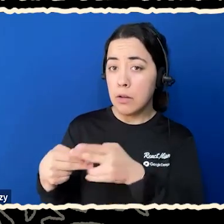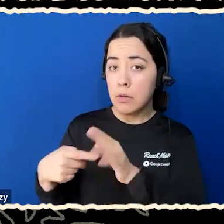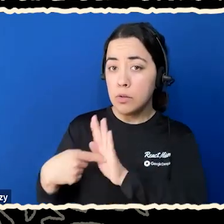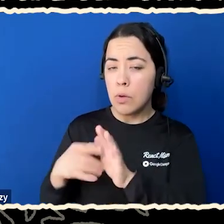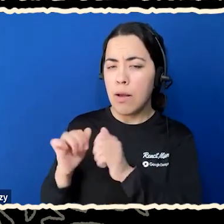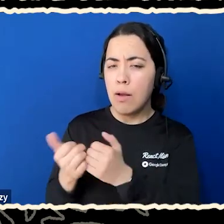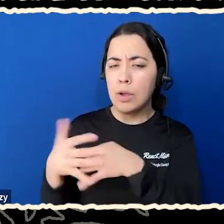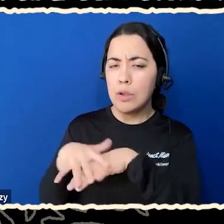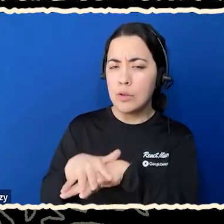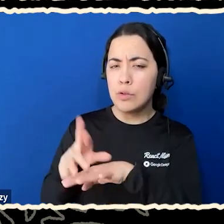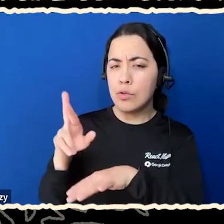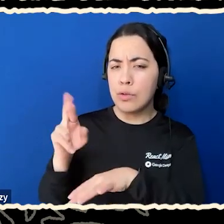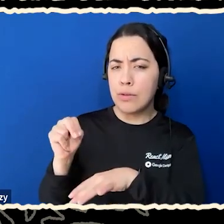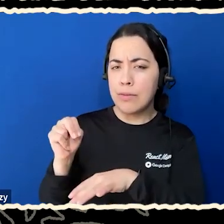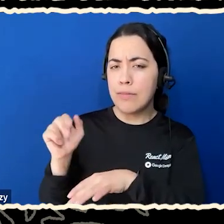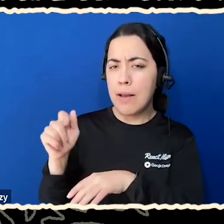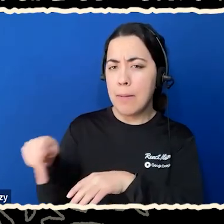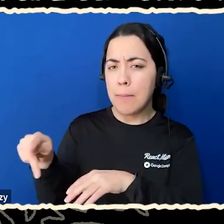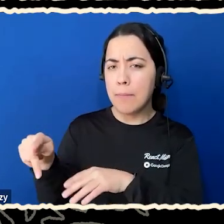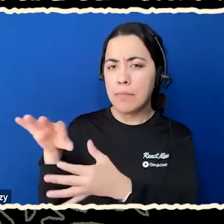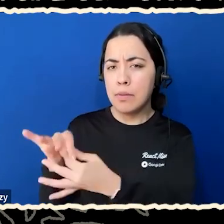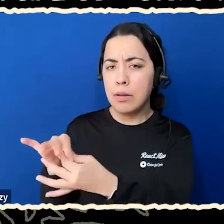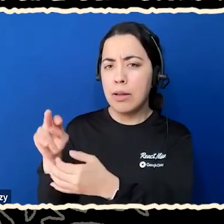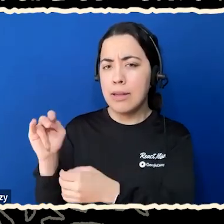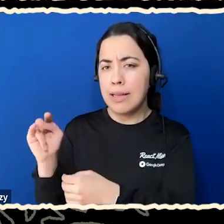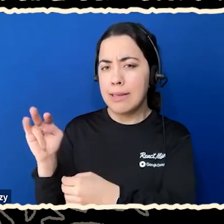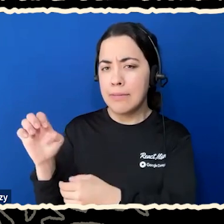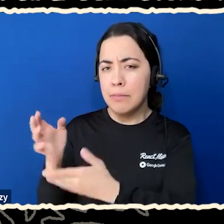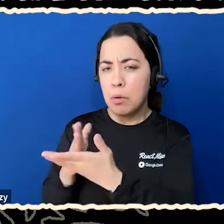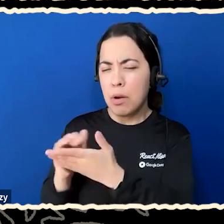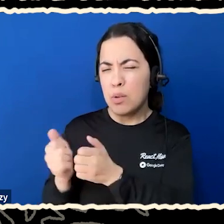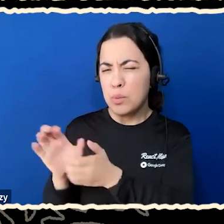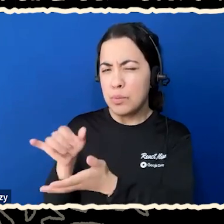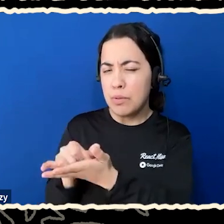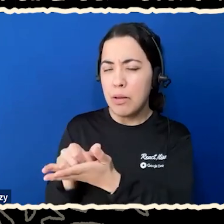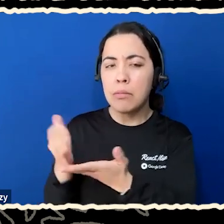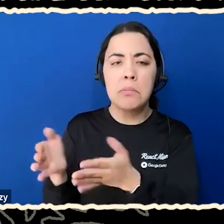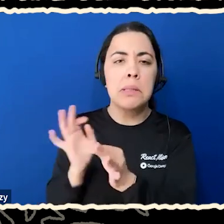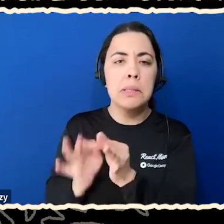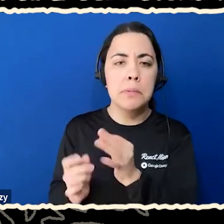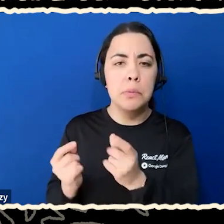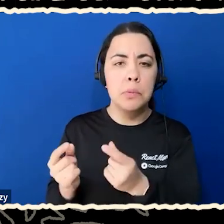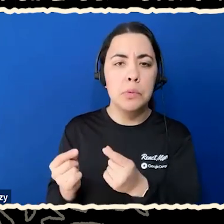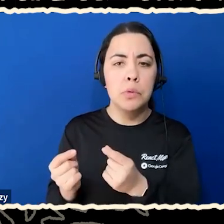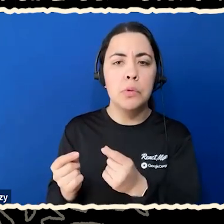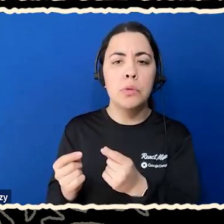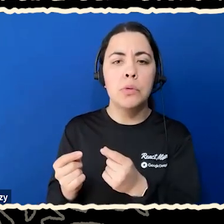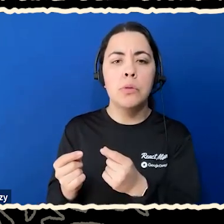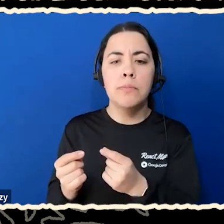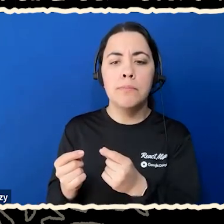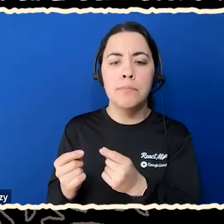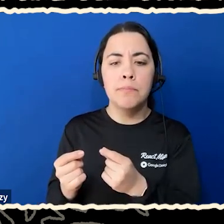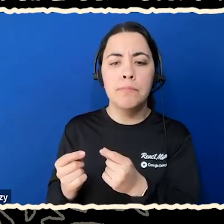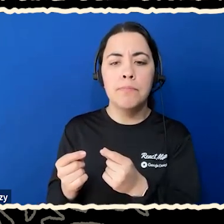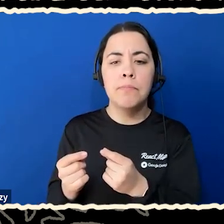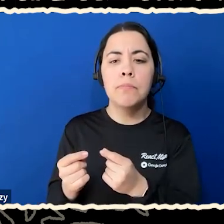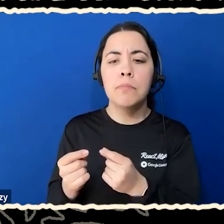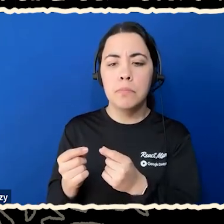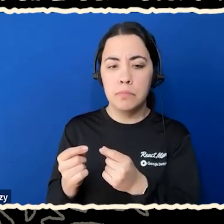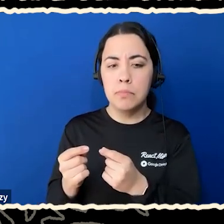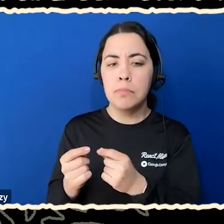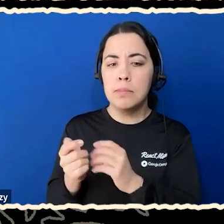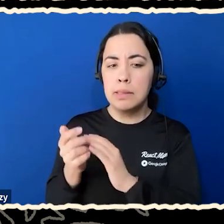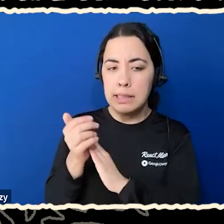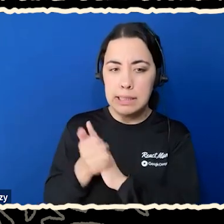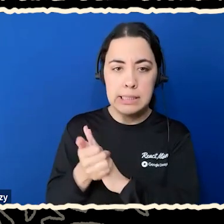Native application into the native part. So as you can see, you can simply instantiate a new component in the SwiftUI view